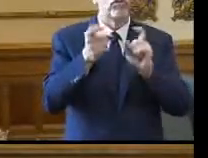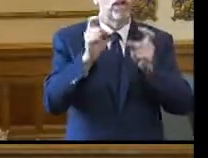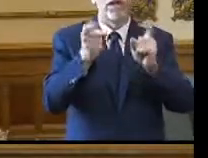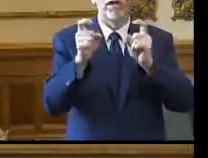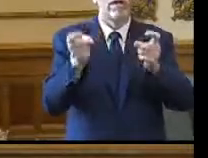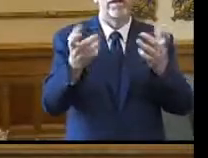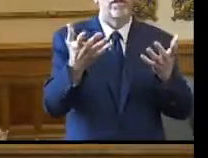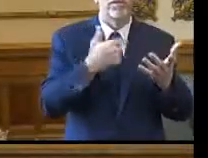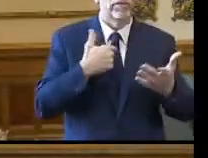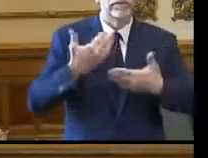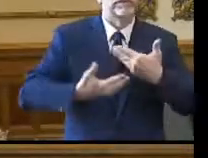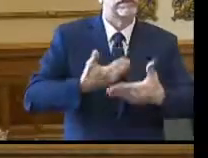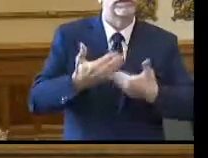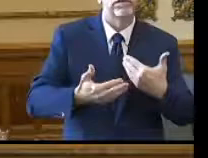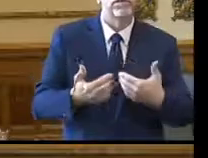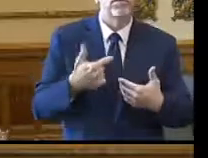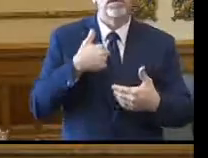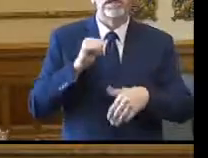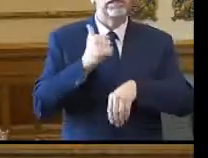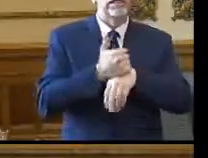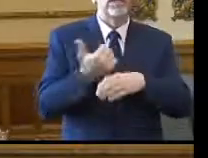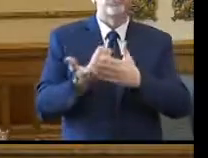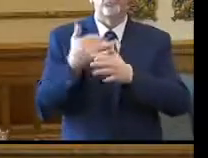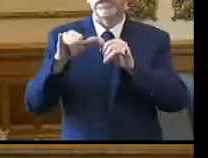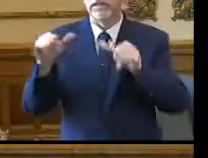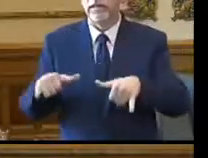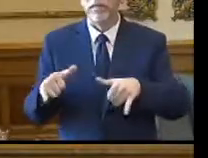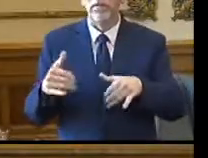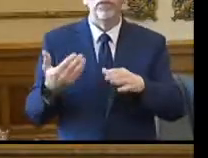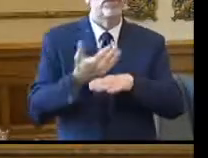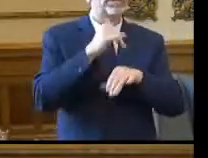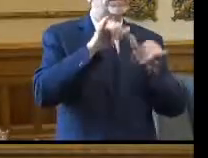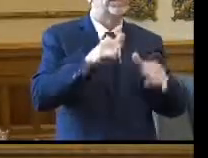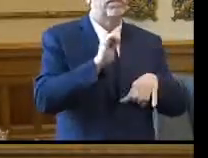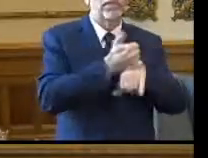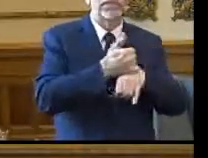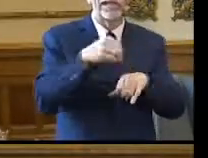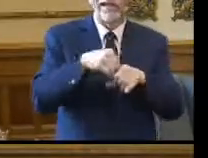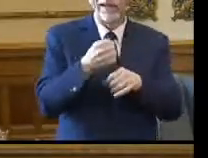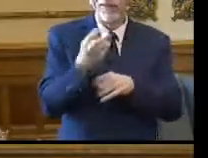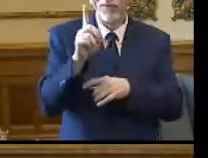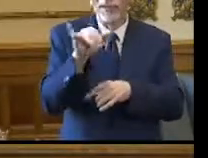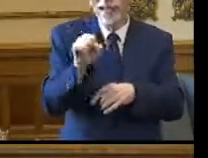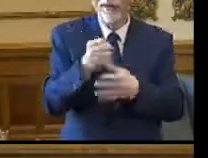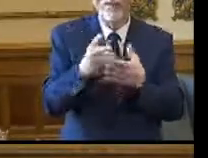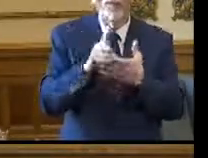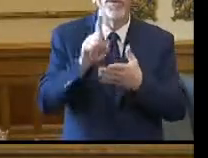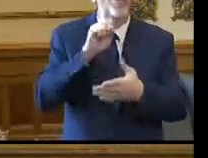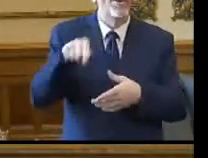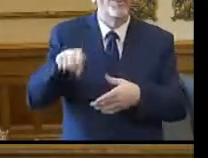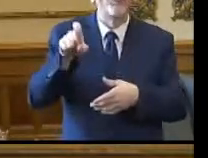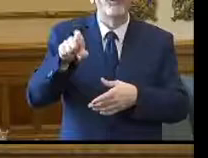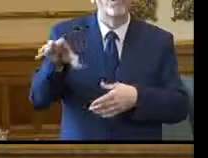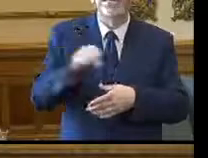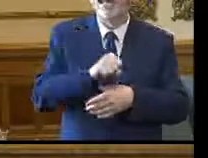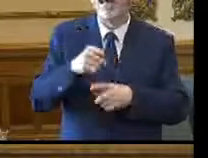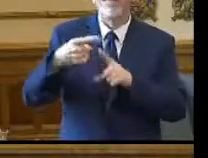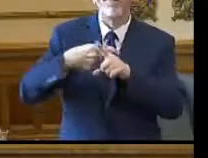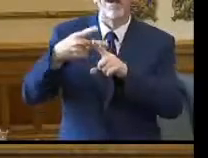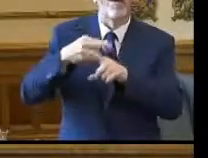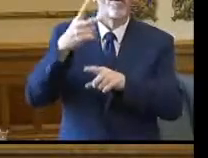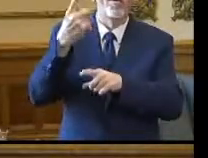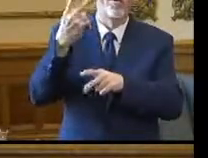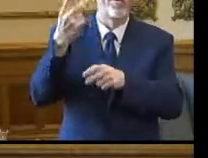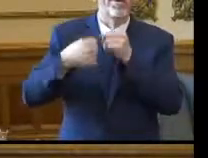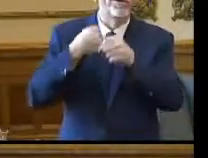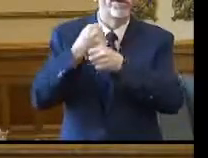rapidly. We're putting new systems in place in a number of days and weeks, when in normal times it would take months or even years